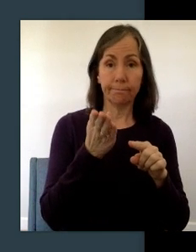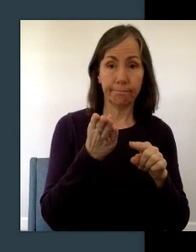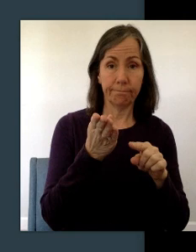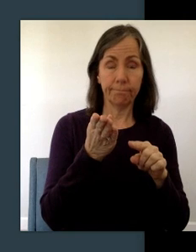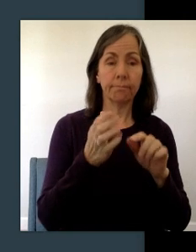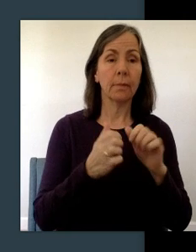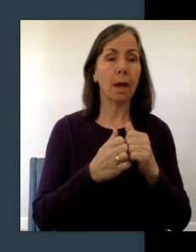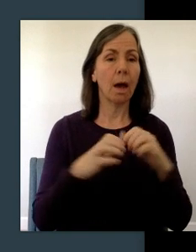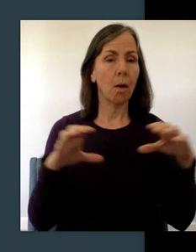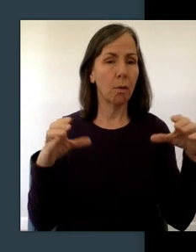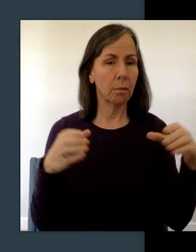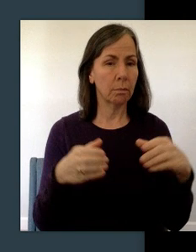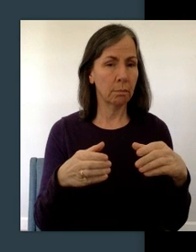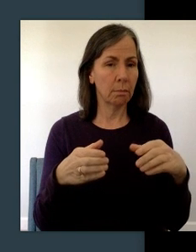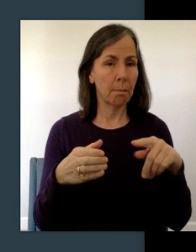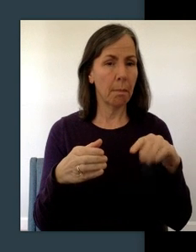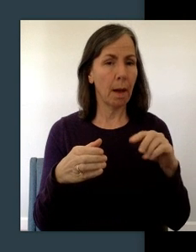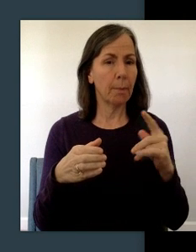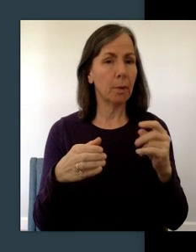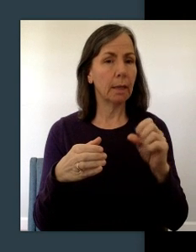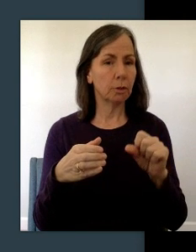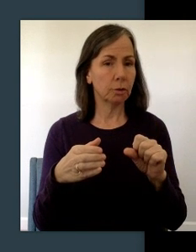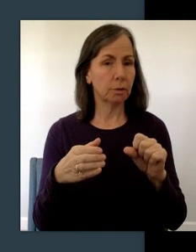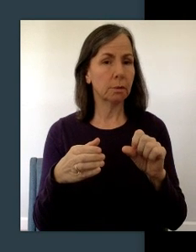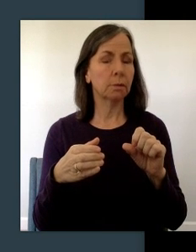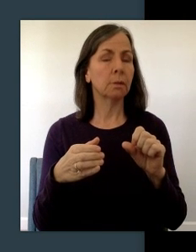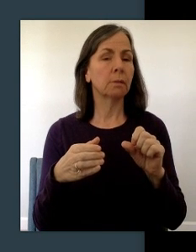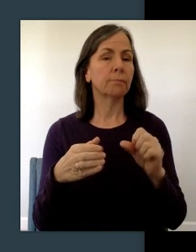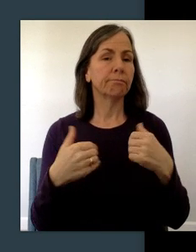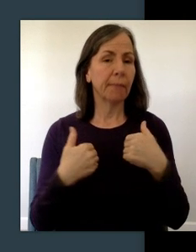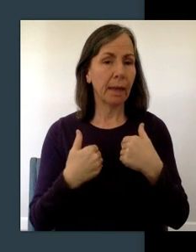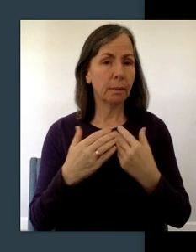populations of organisms change over time?